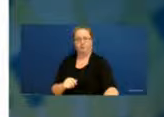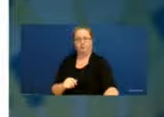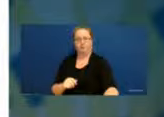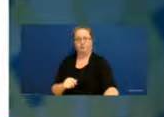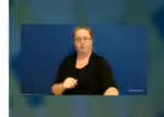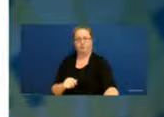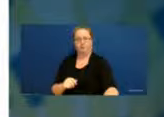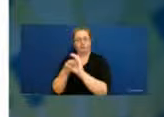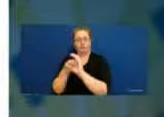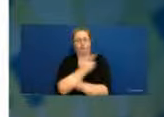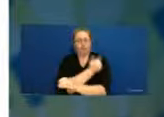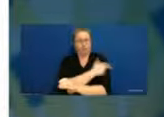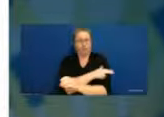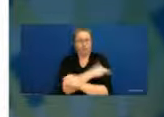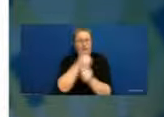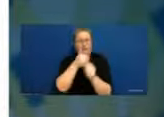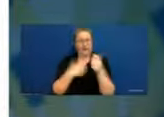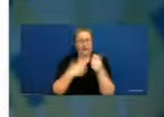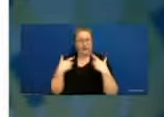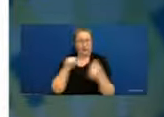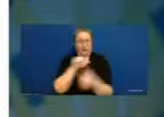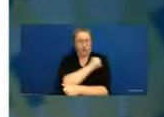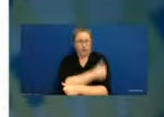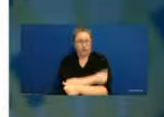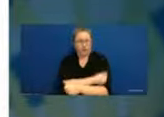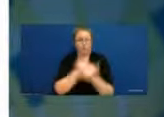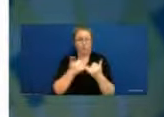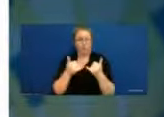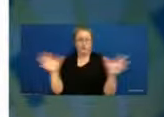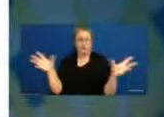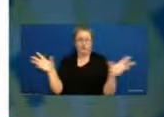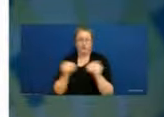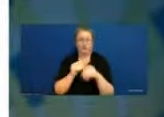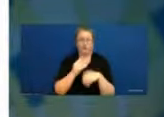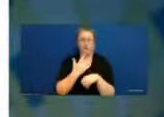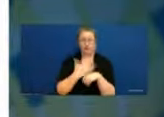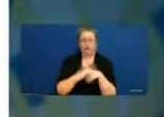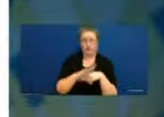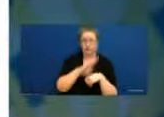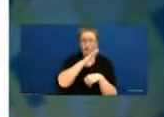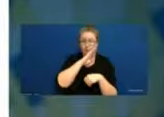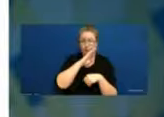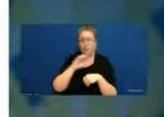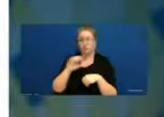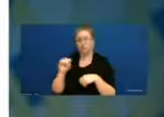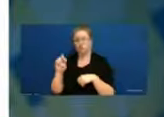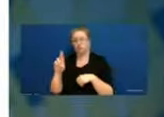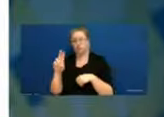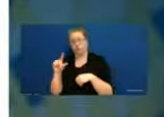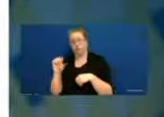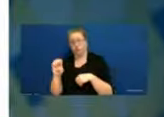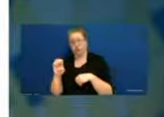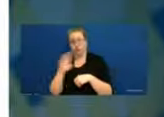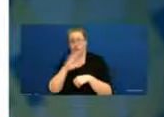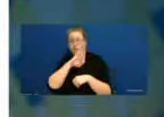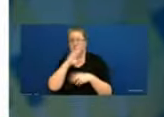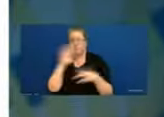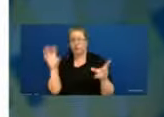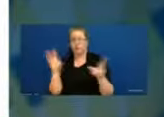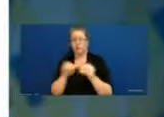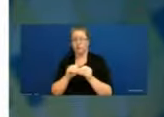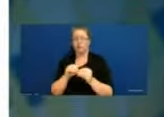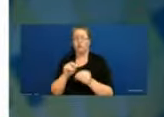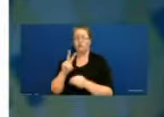total occupancy rate by health authority at the moment. At the moment, when combining our vacant base beds and surge beds,